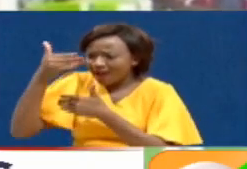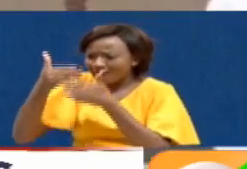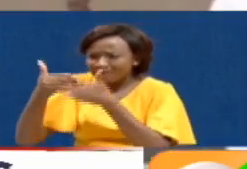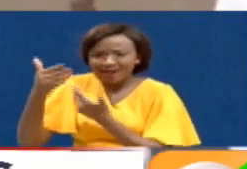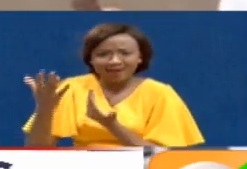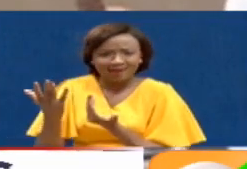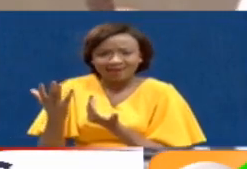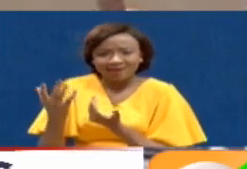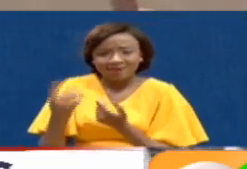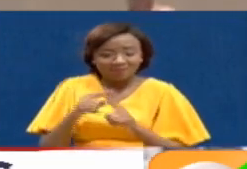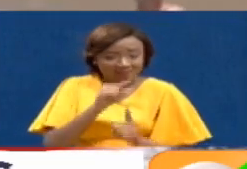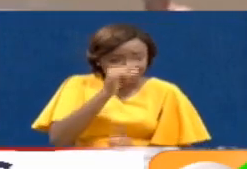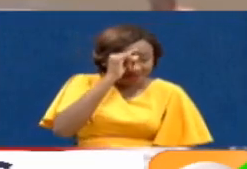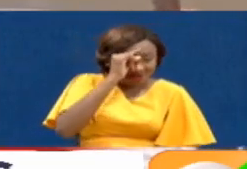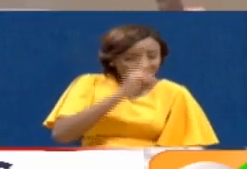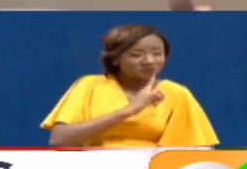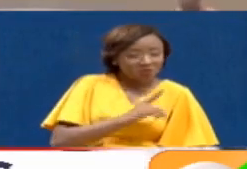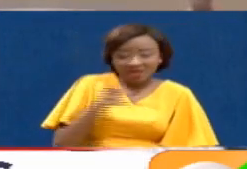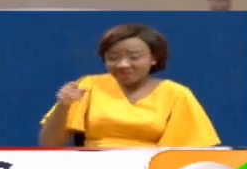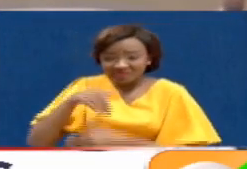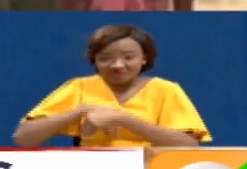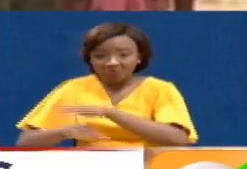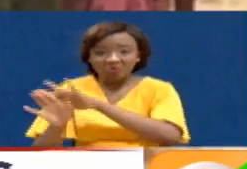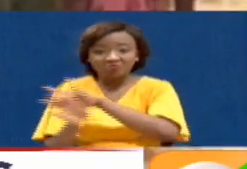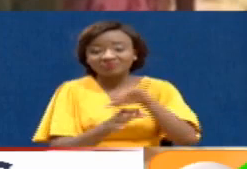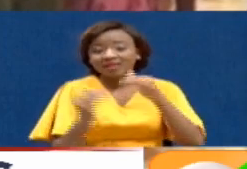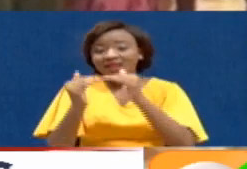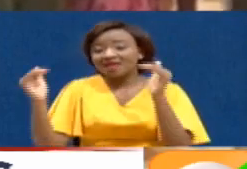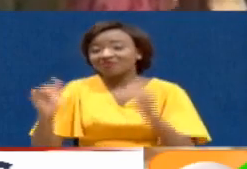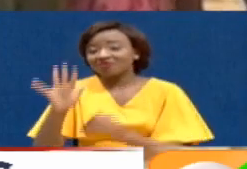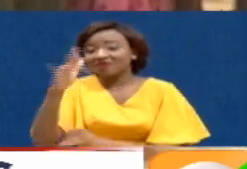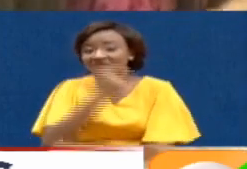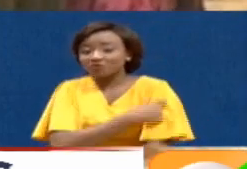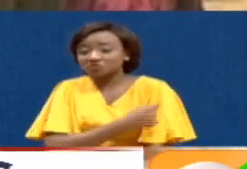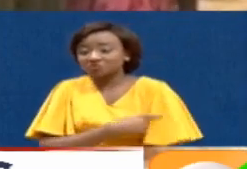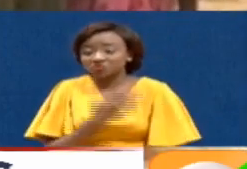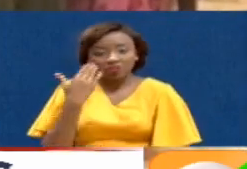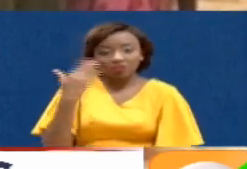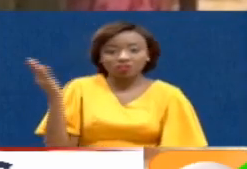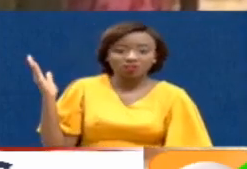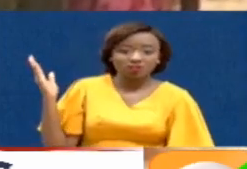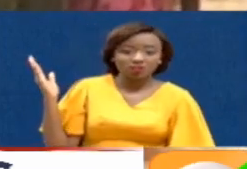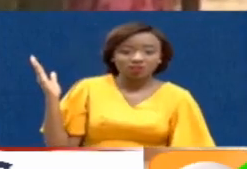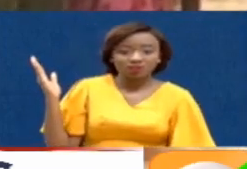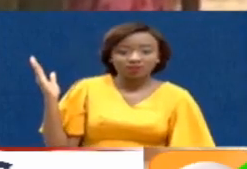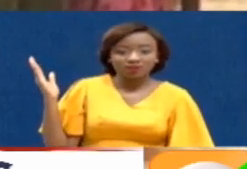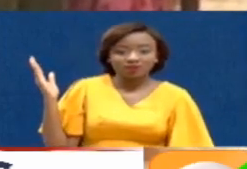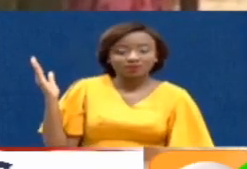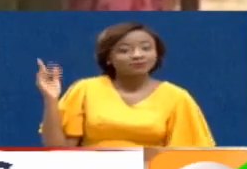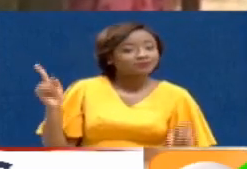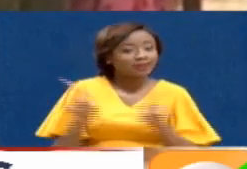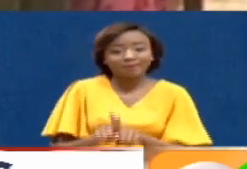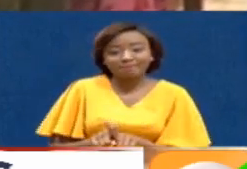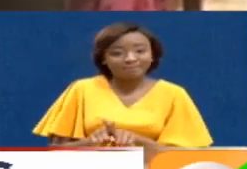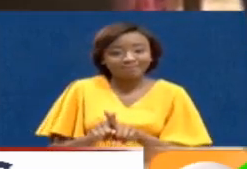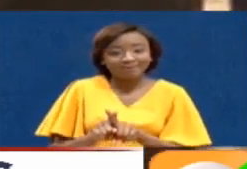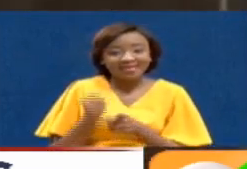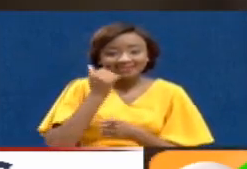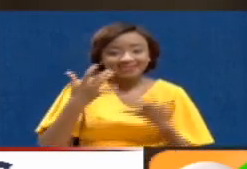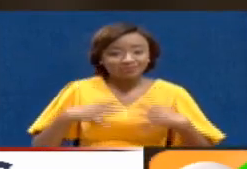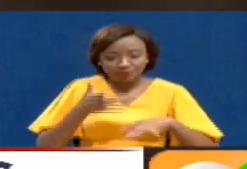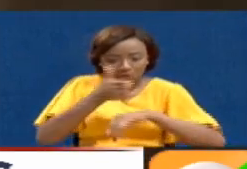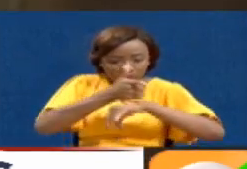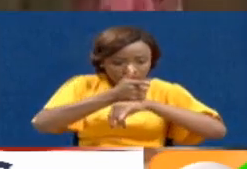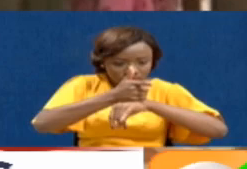the government. At Garissa Level 5 Hospital, the story is very much the same. Patients at the hospital are captured by